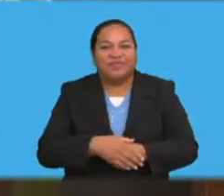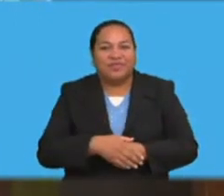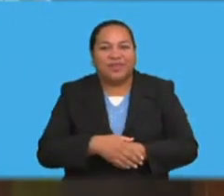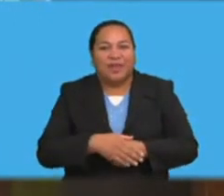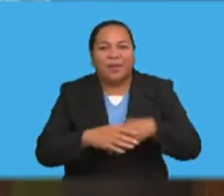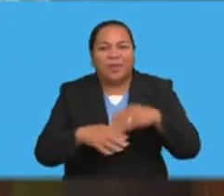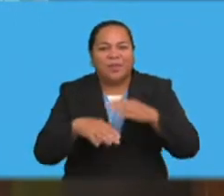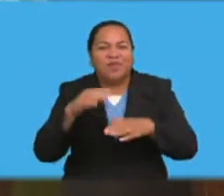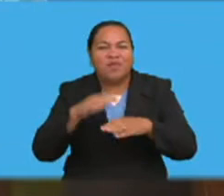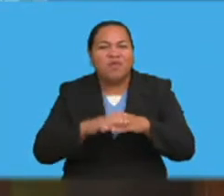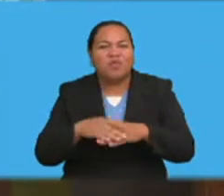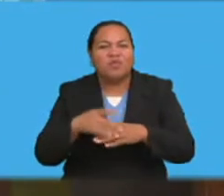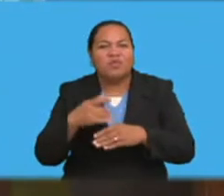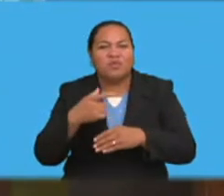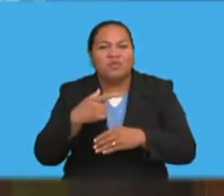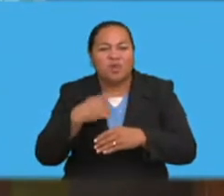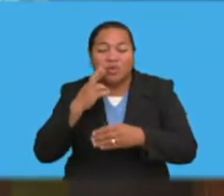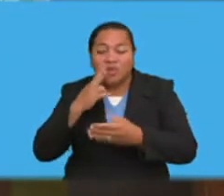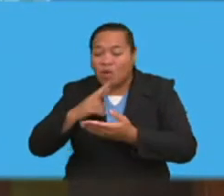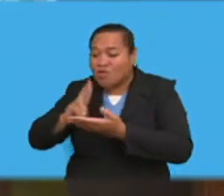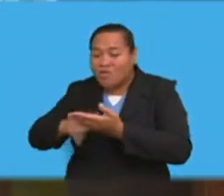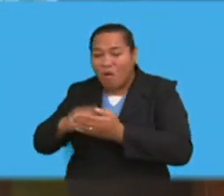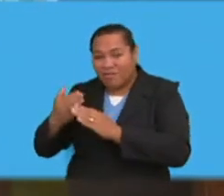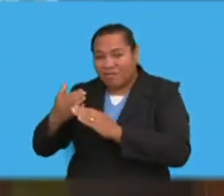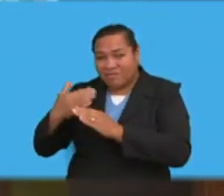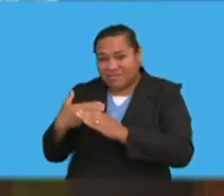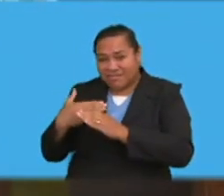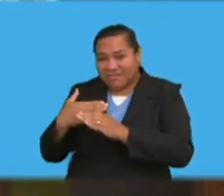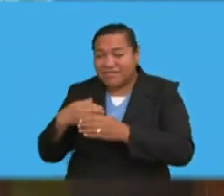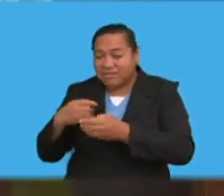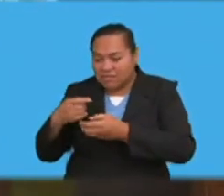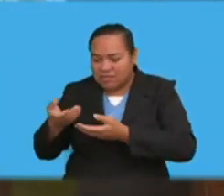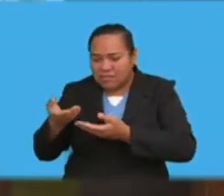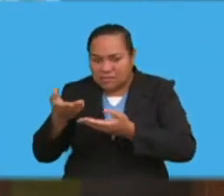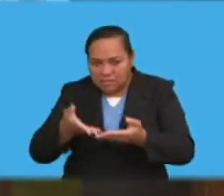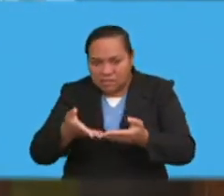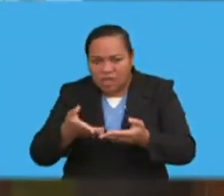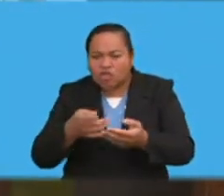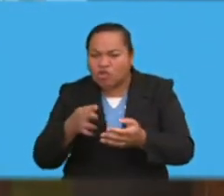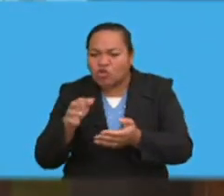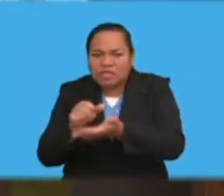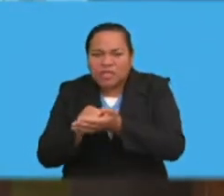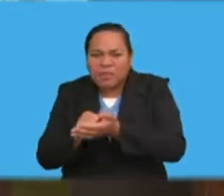following the report on watershed management, Madam Speaker, for four major rivers